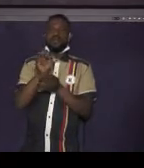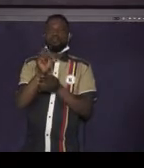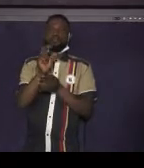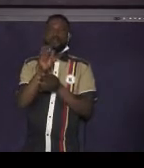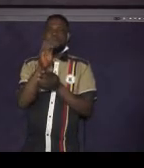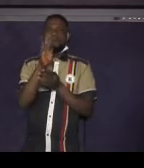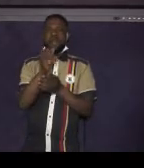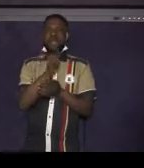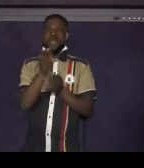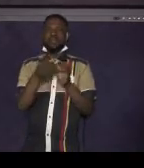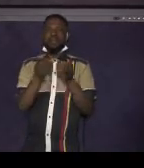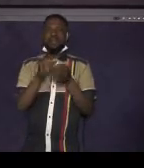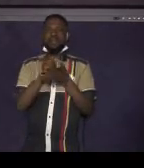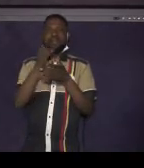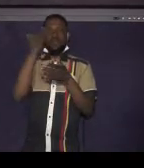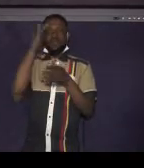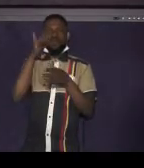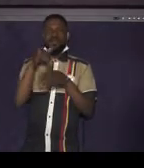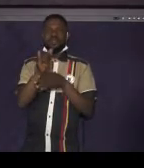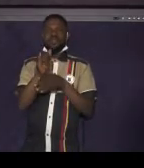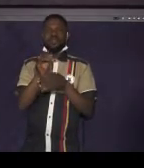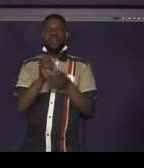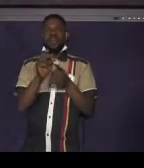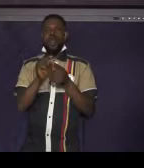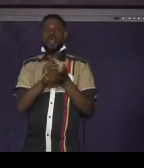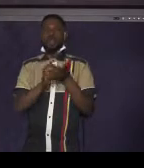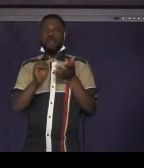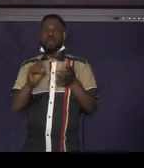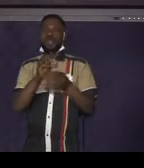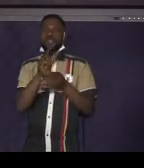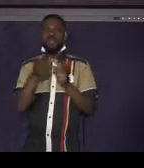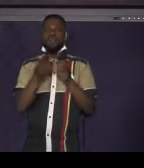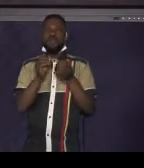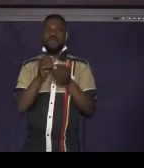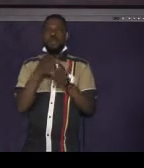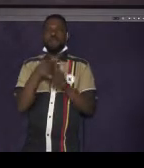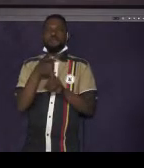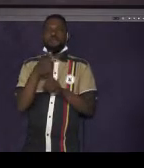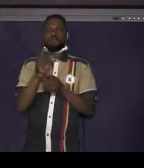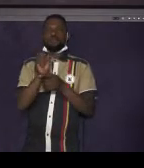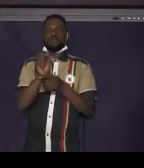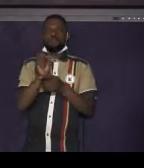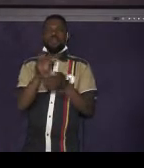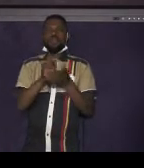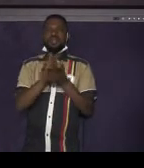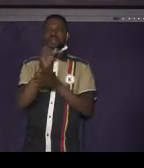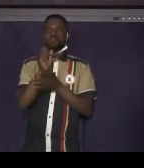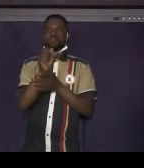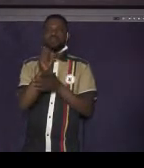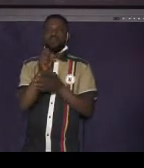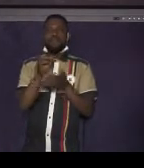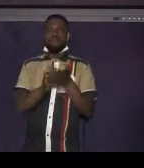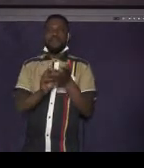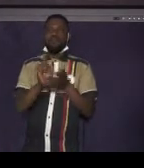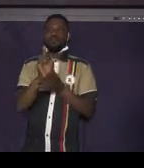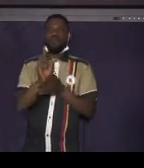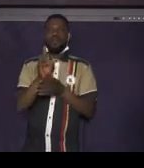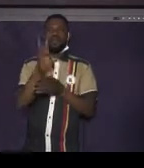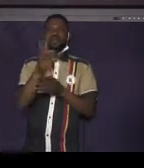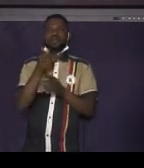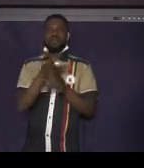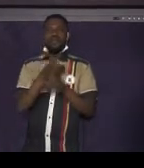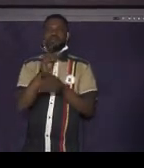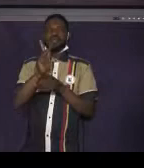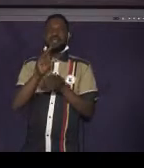12 by a number that I don't know yet, or subtract a number from 12, that is 12 minus y. 6 times